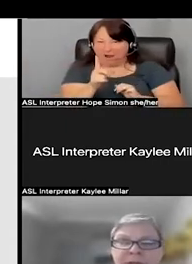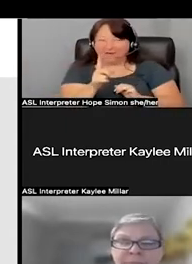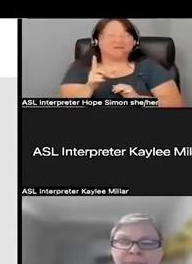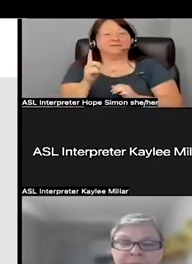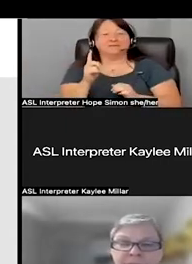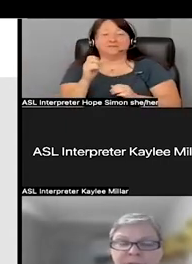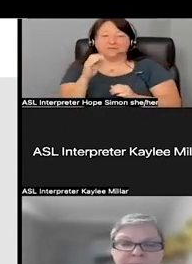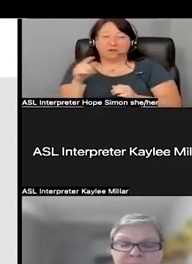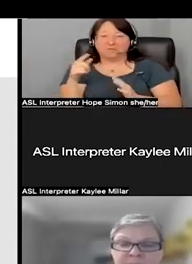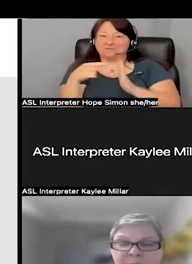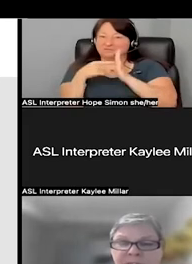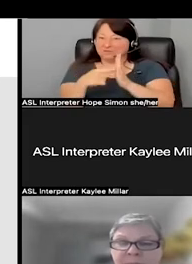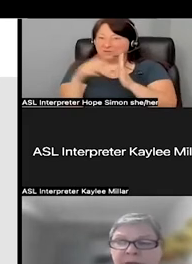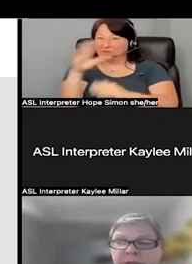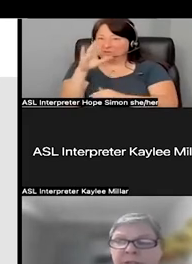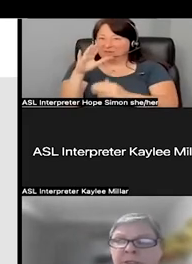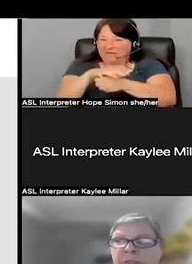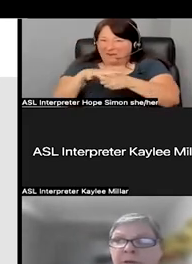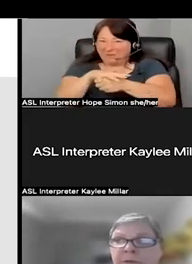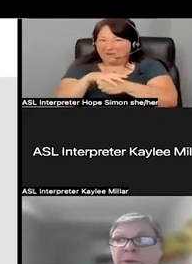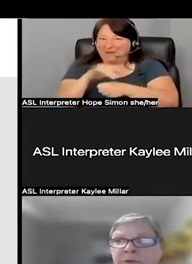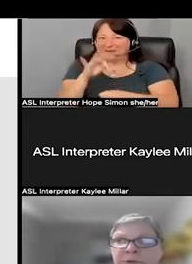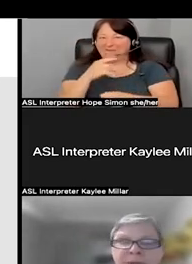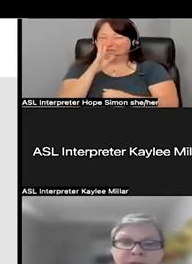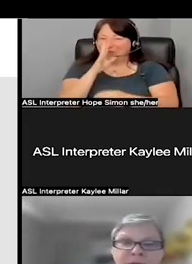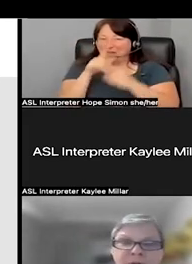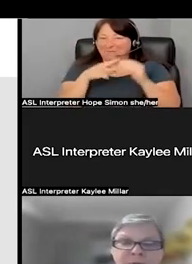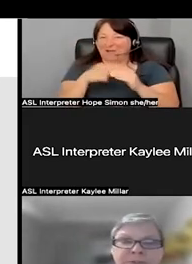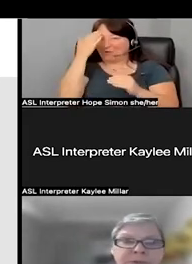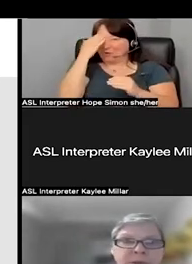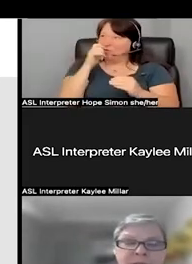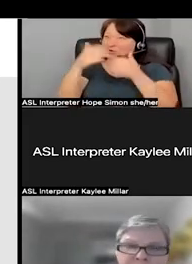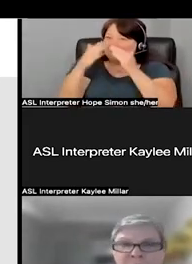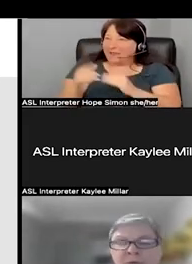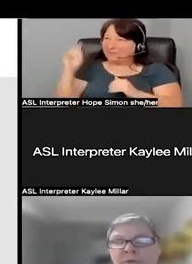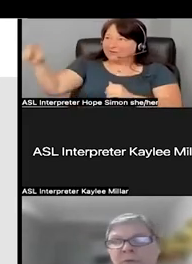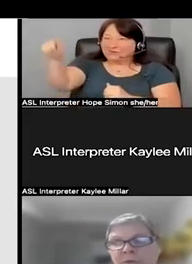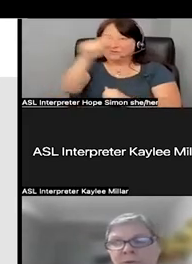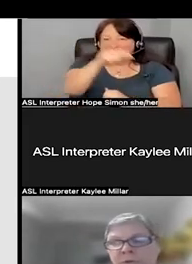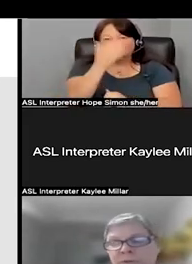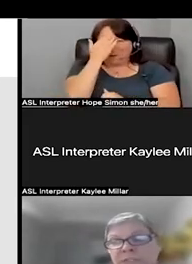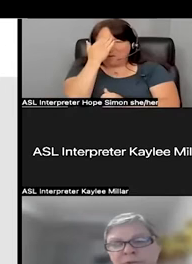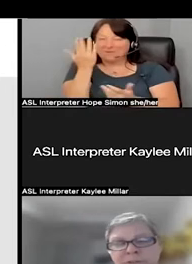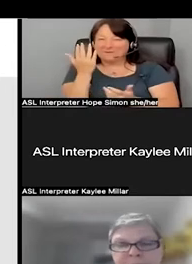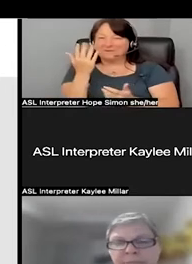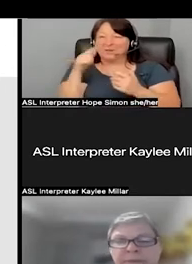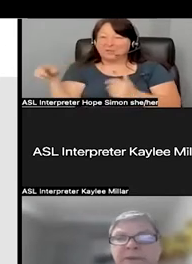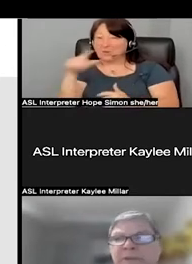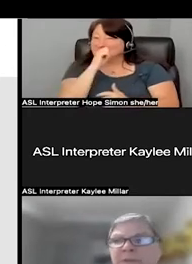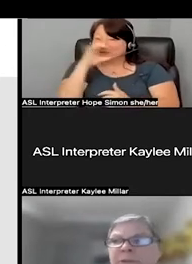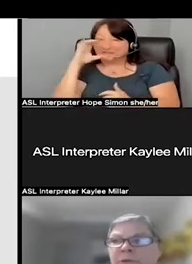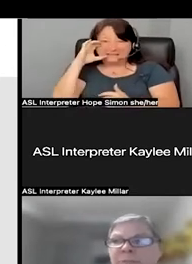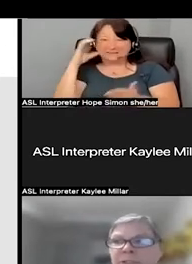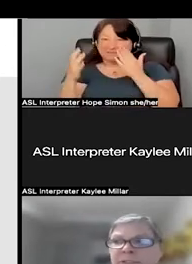Neighborhood, certainly as we talk about knowing who your neighbors are, we certainly want to know those seniors that might be